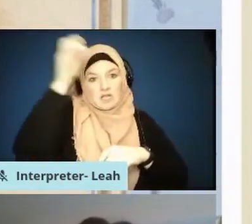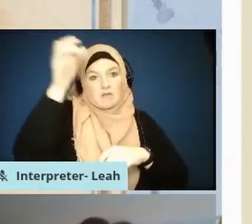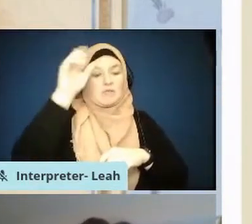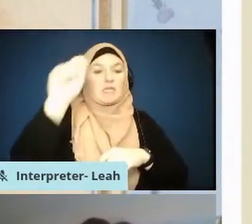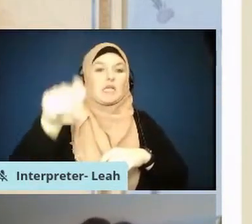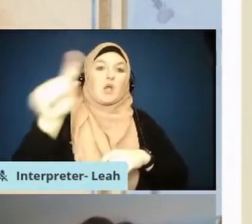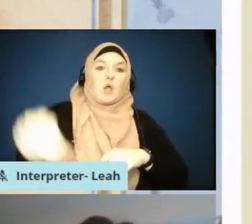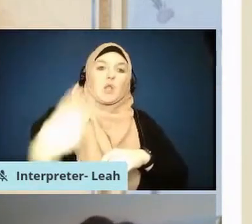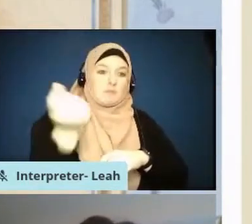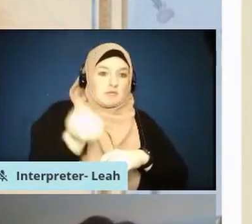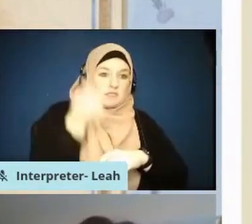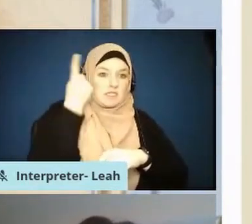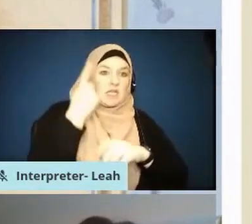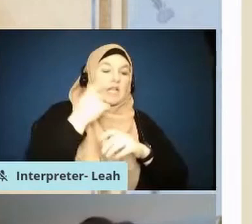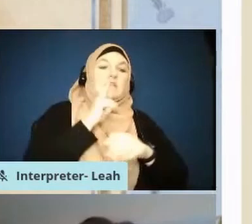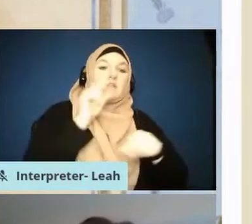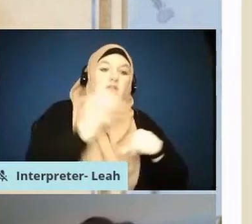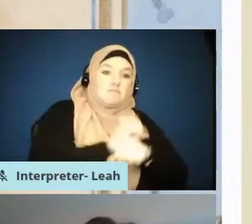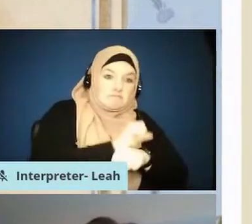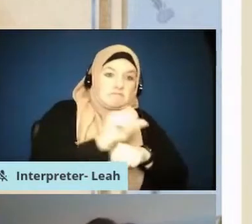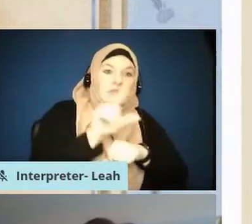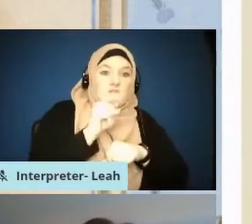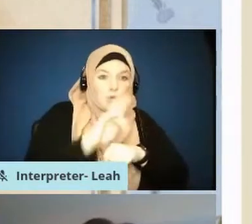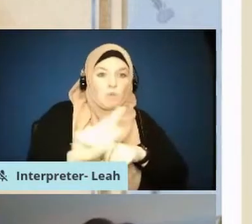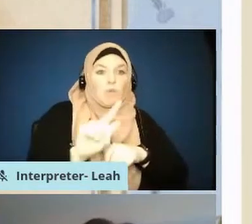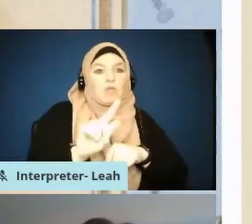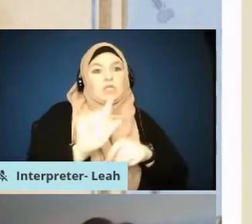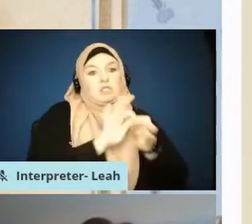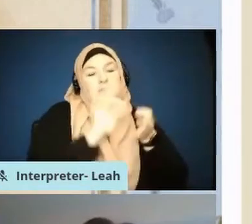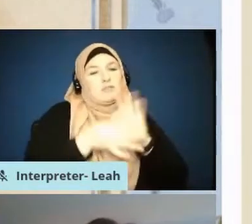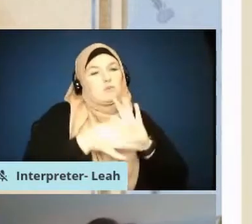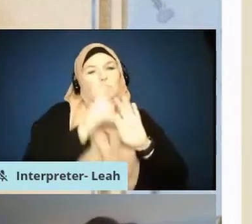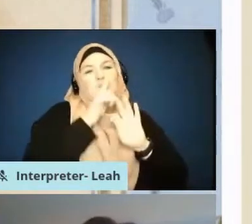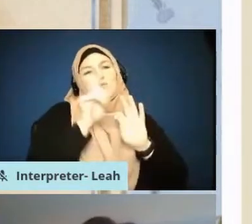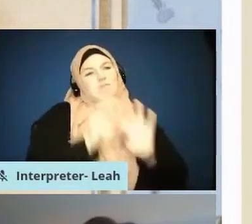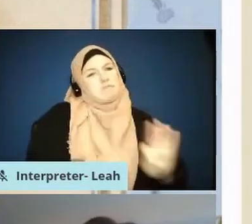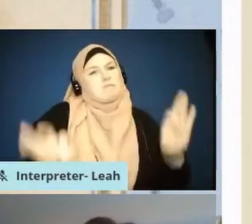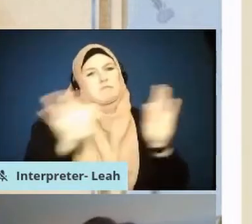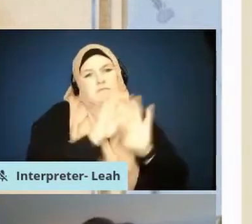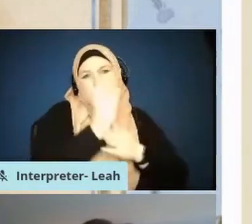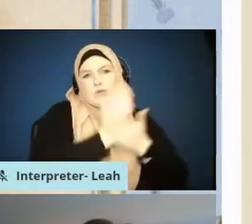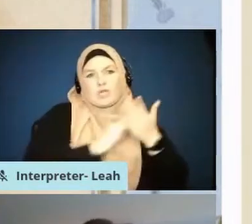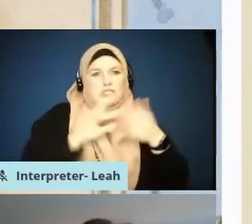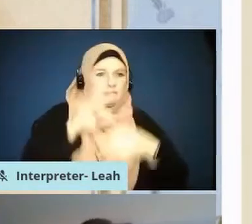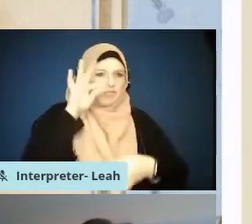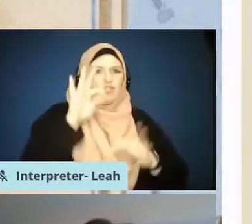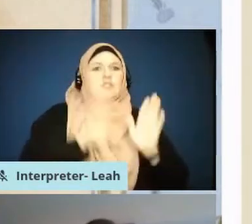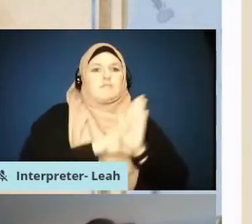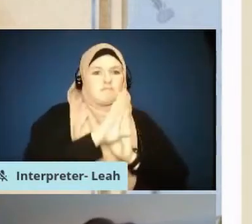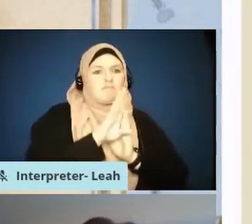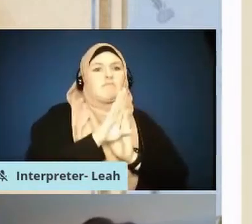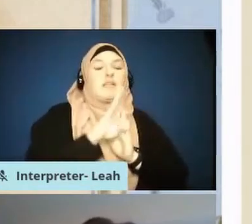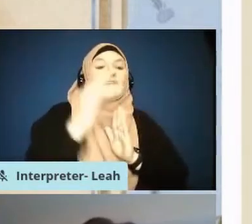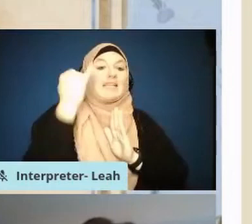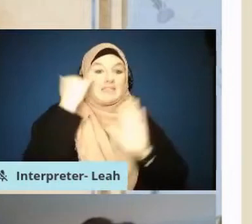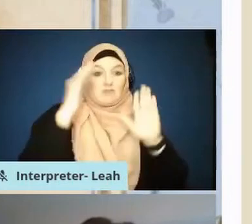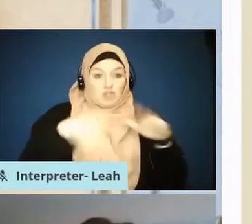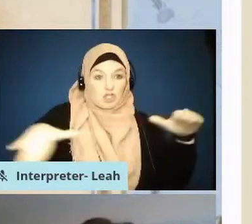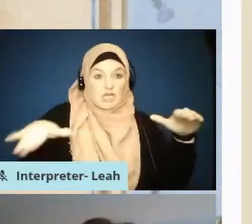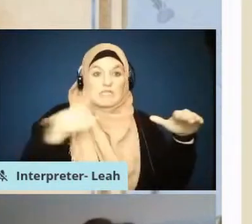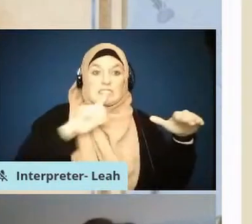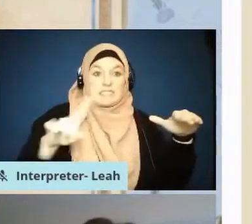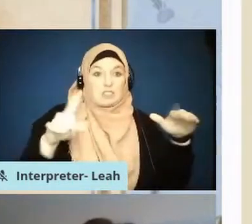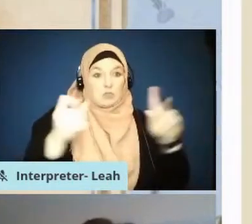be understood in a literal interpretation. This is a very critical stage in spiritual development. If the child